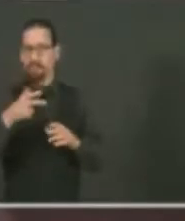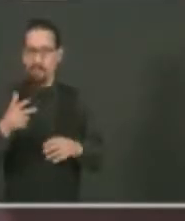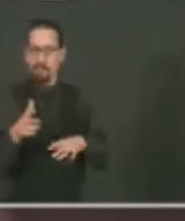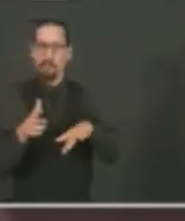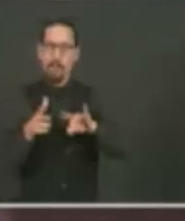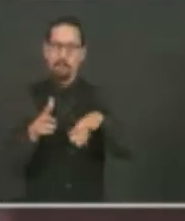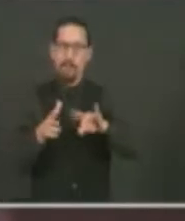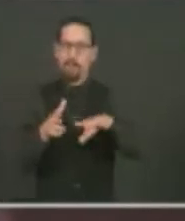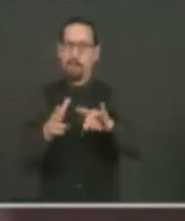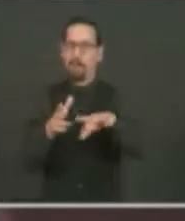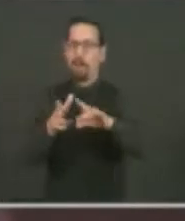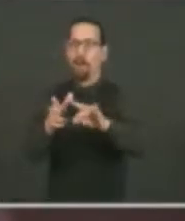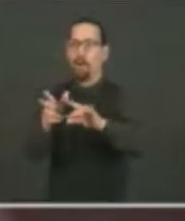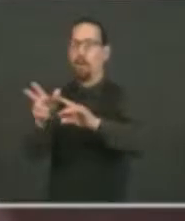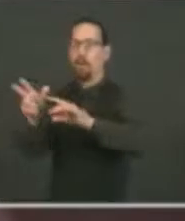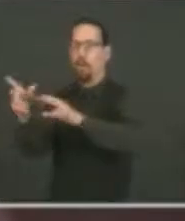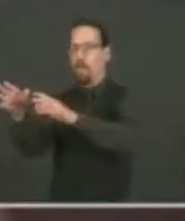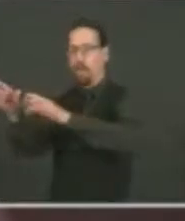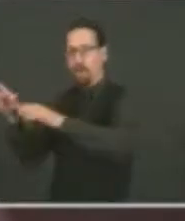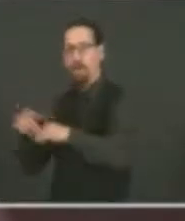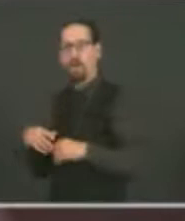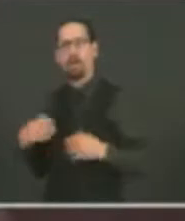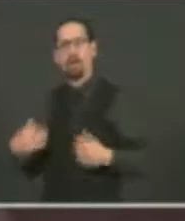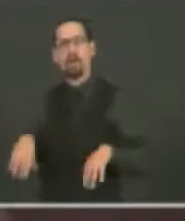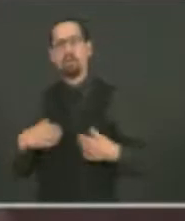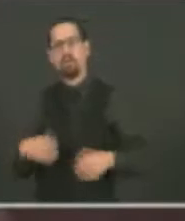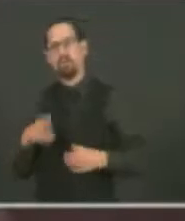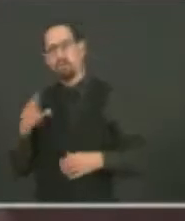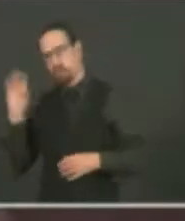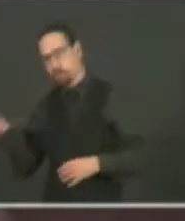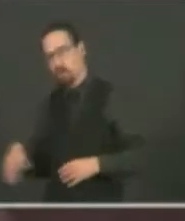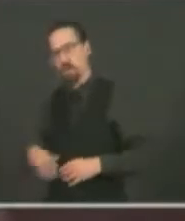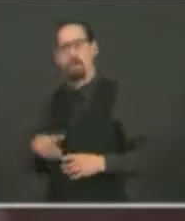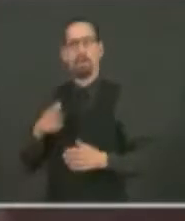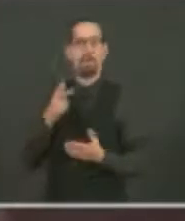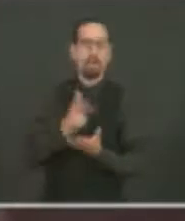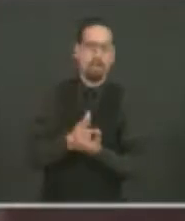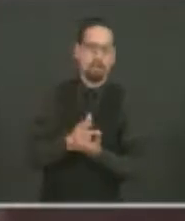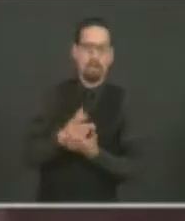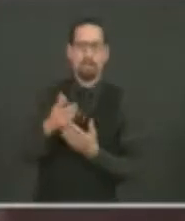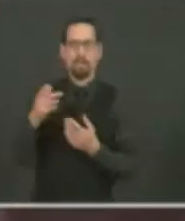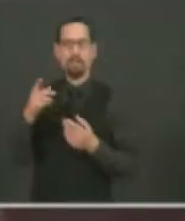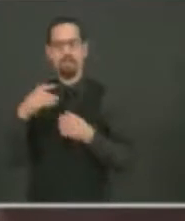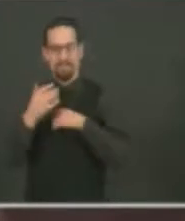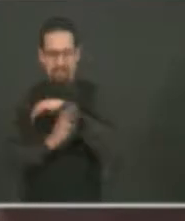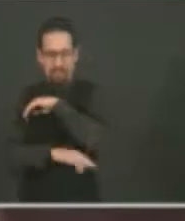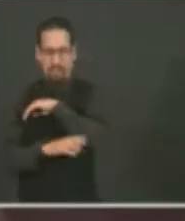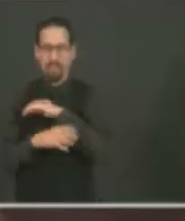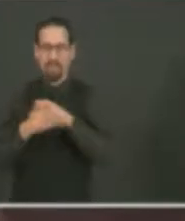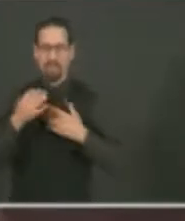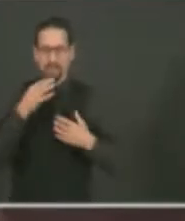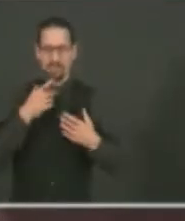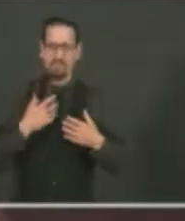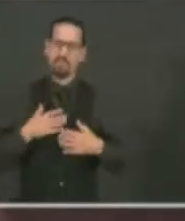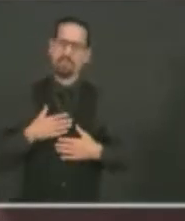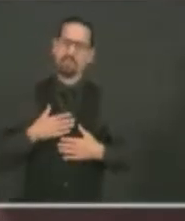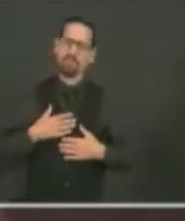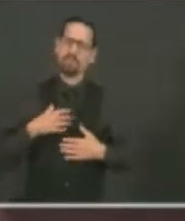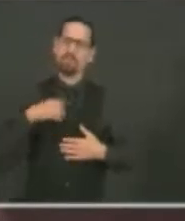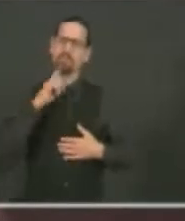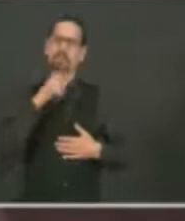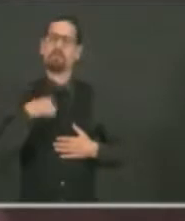them off for the entire day, just getting there. You know, you're in a park in September. And so I appreciate the